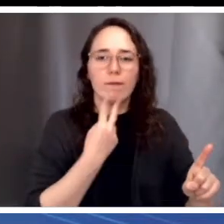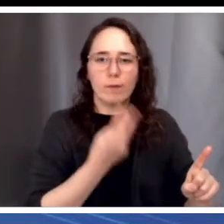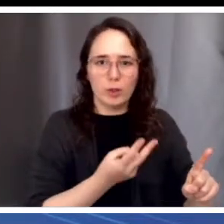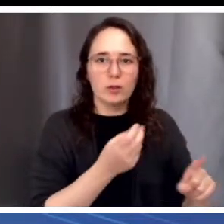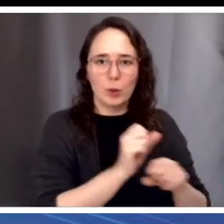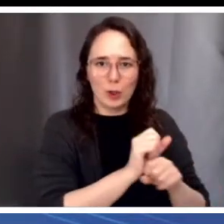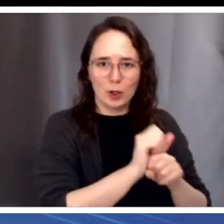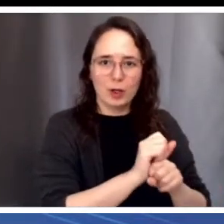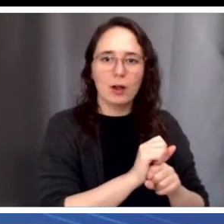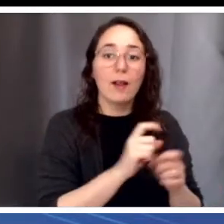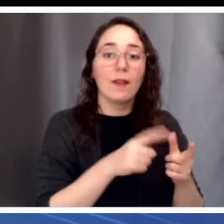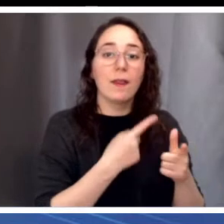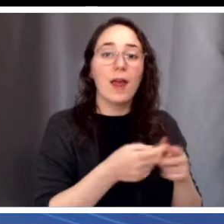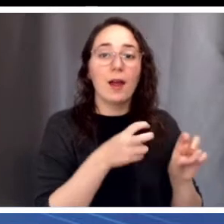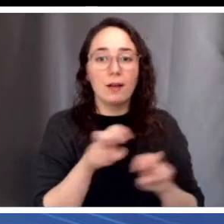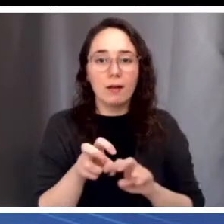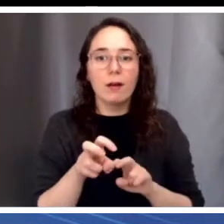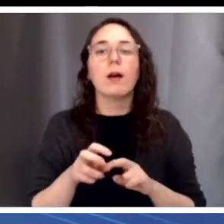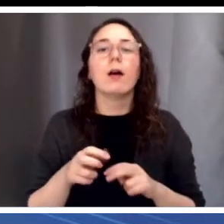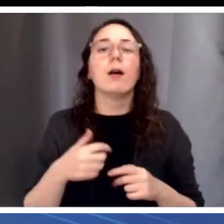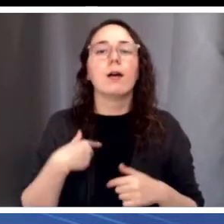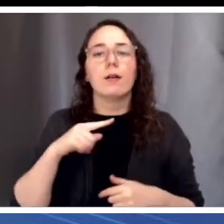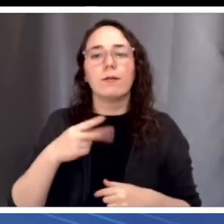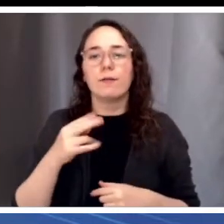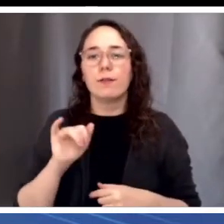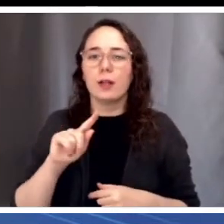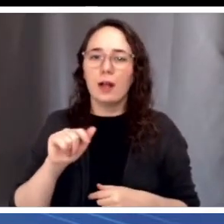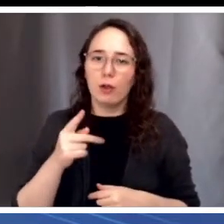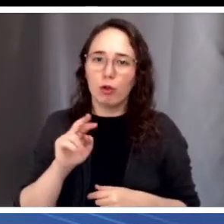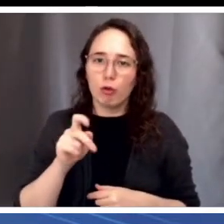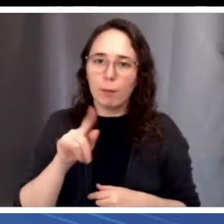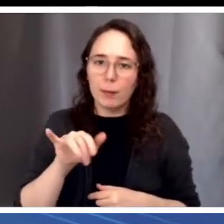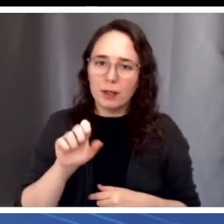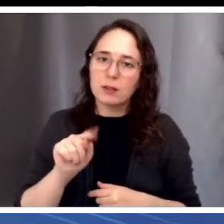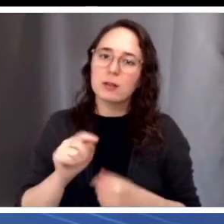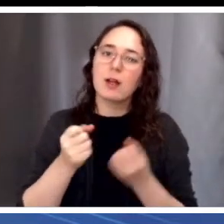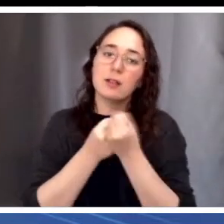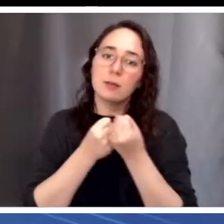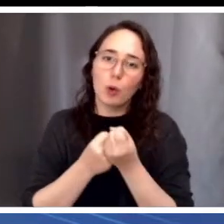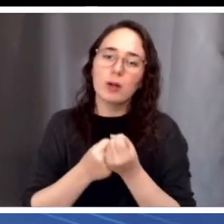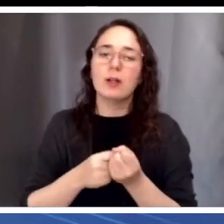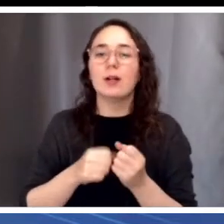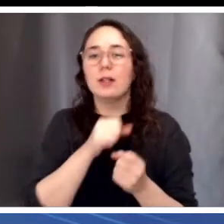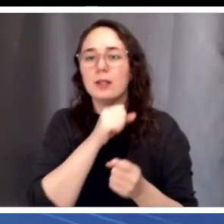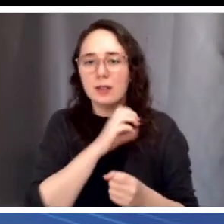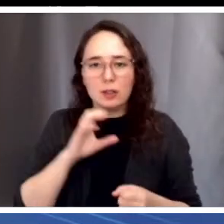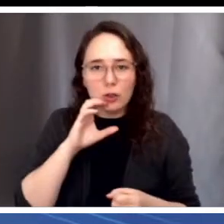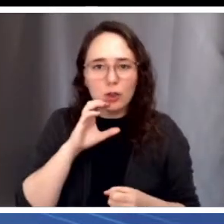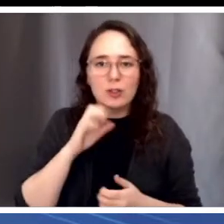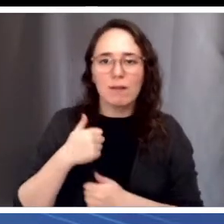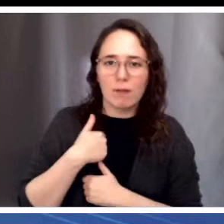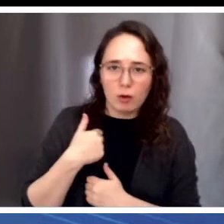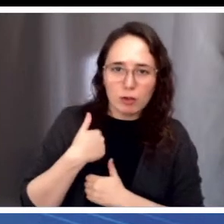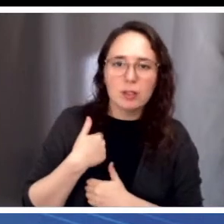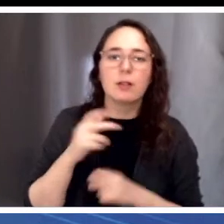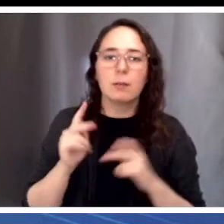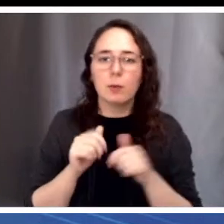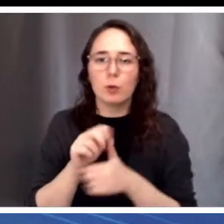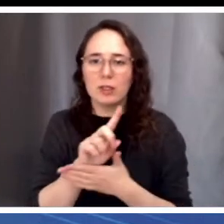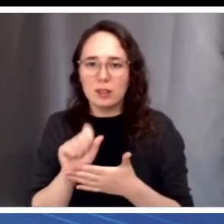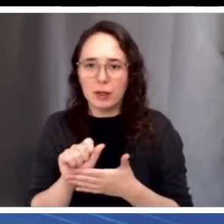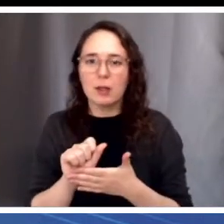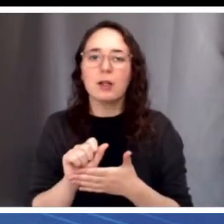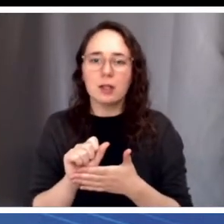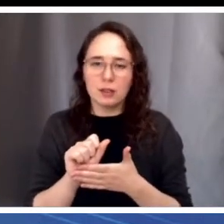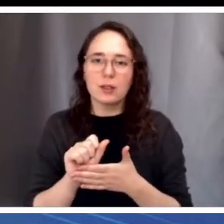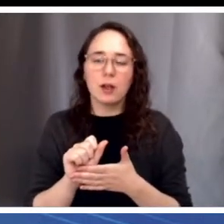supporting people with disabilities and seniors and veterans and underserved communities in the arts and which I have always felt the arts